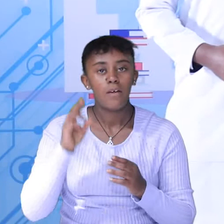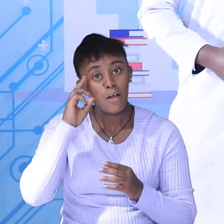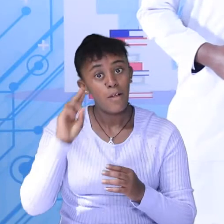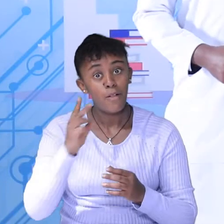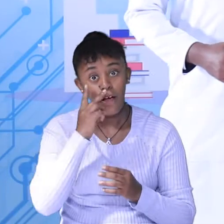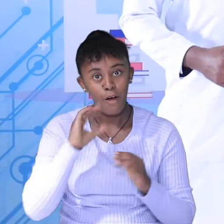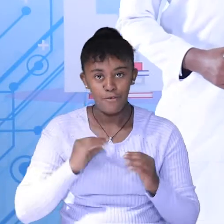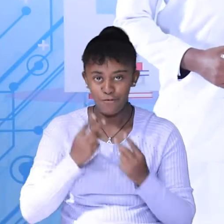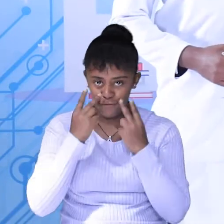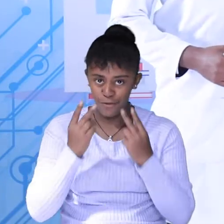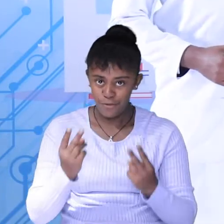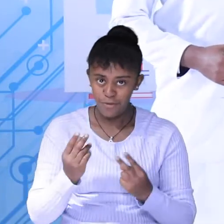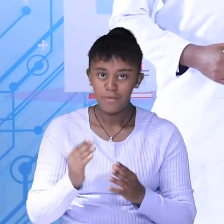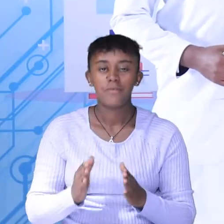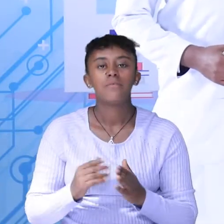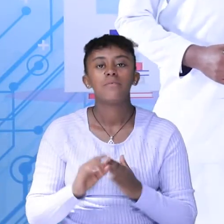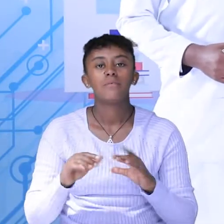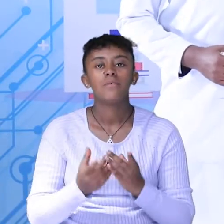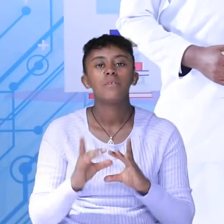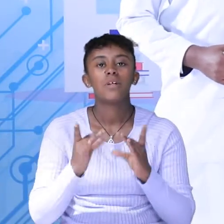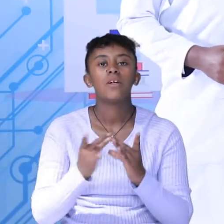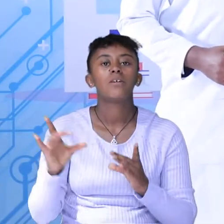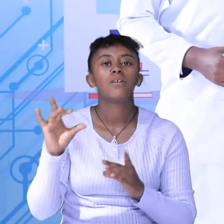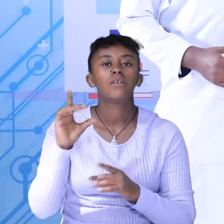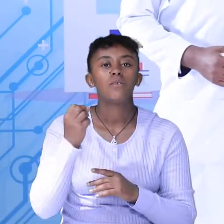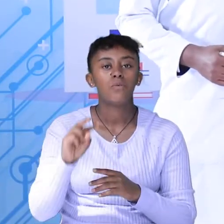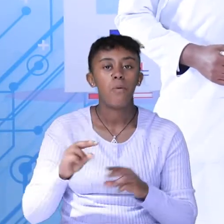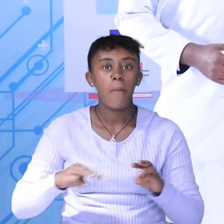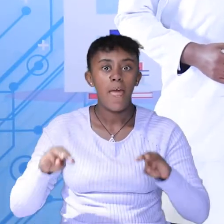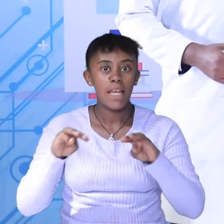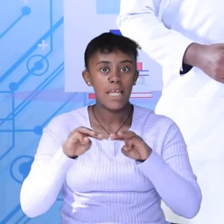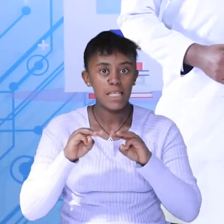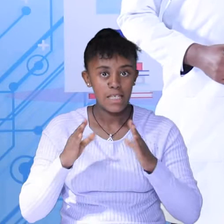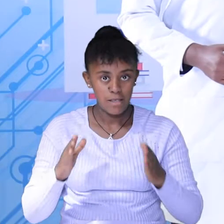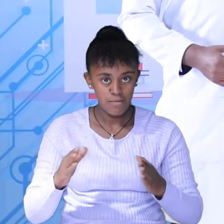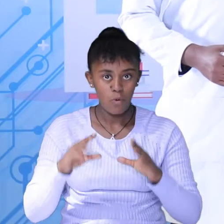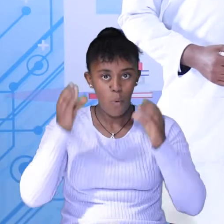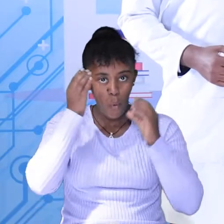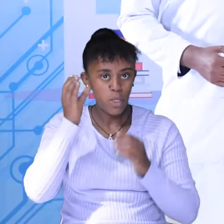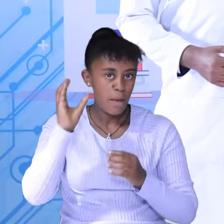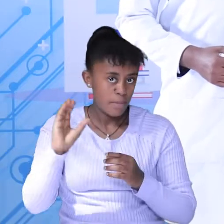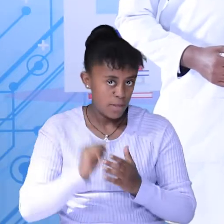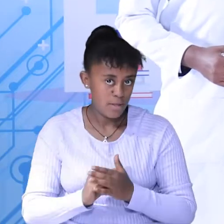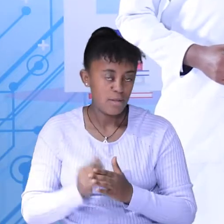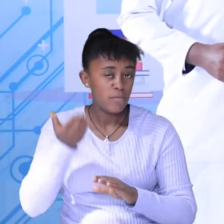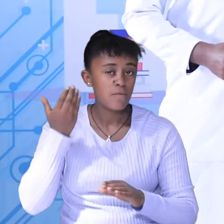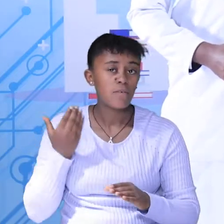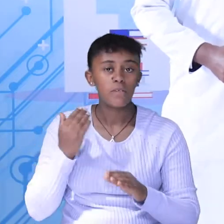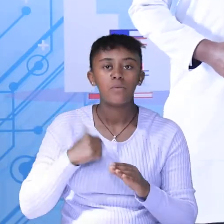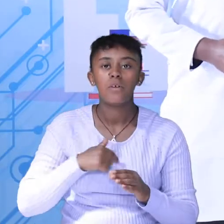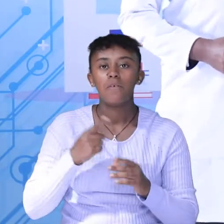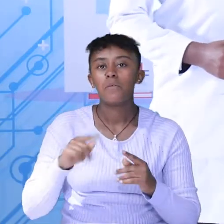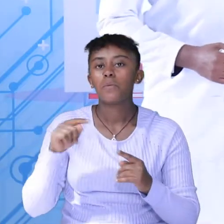Hello, our viewers. Here I come again in grade 12 magnetism concepts. Previously on our topic, we have tried to see